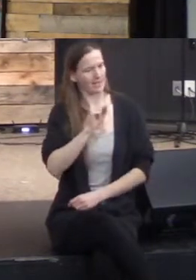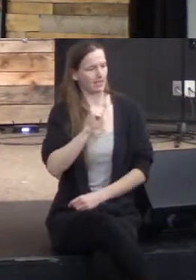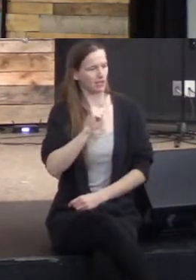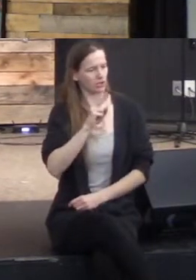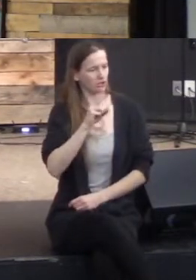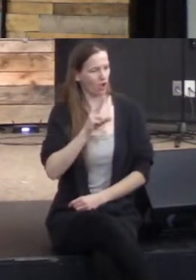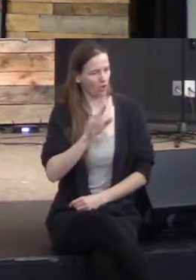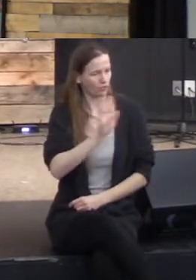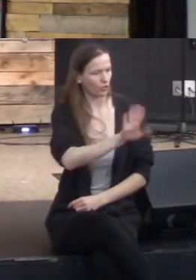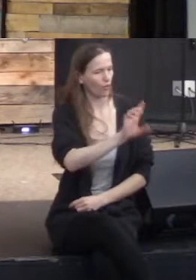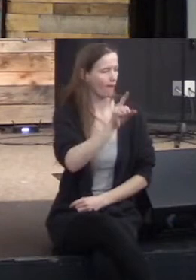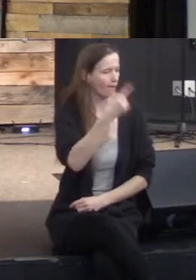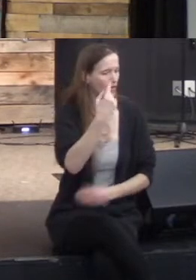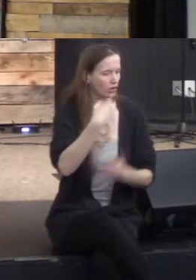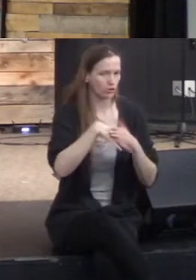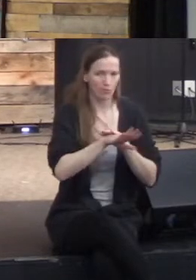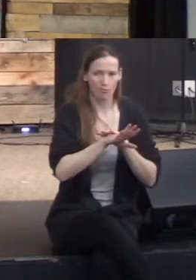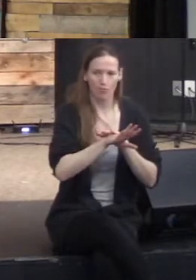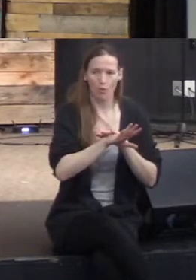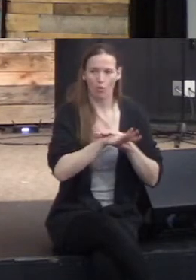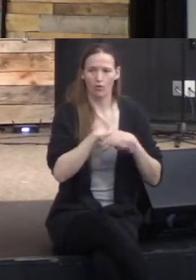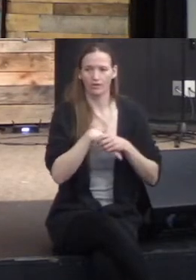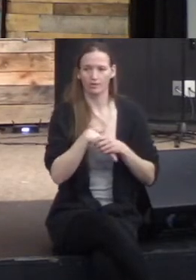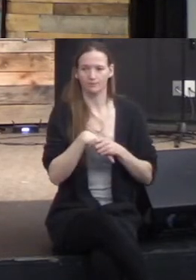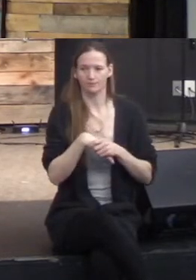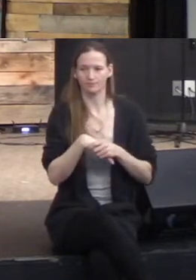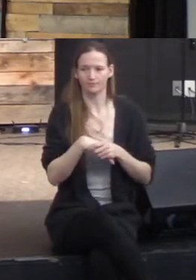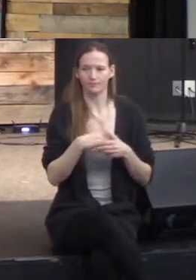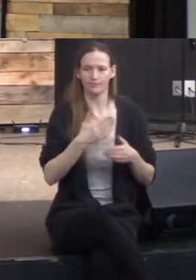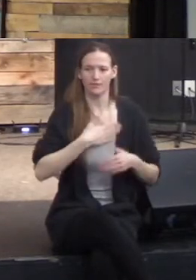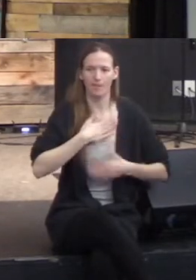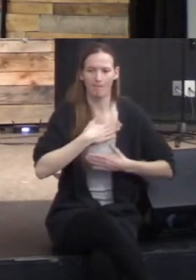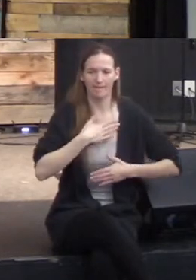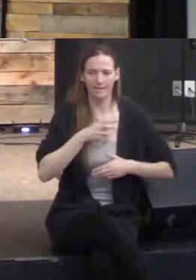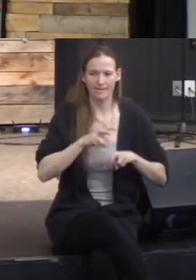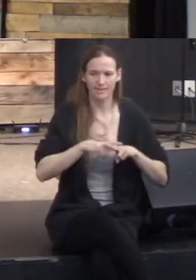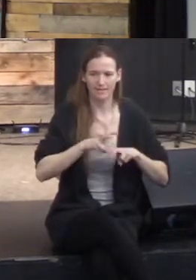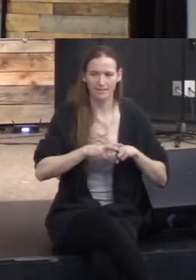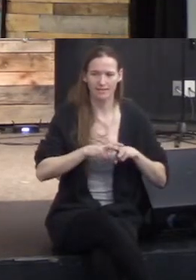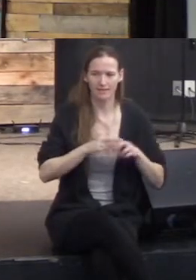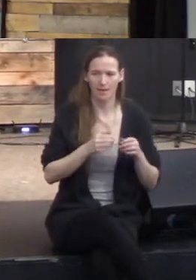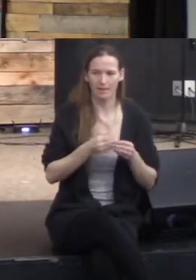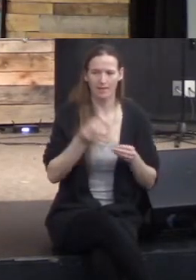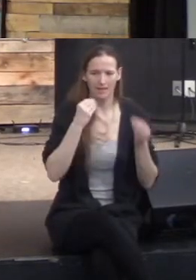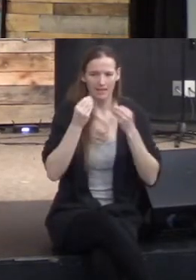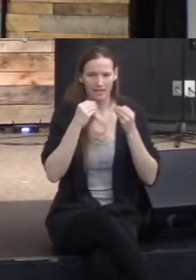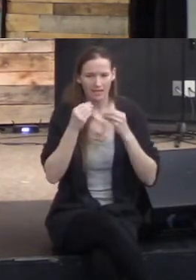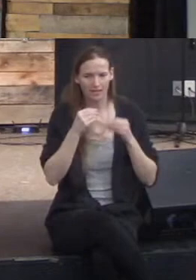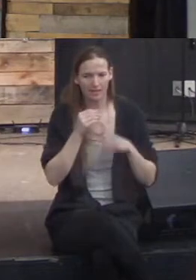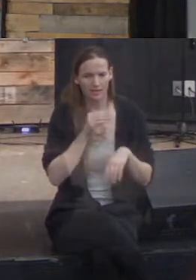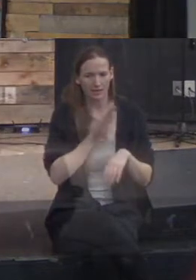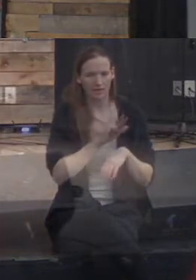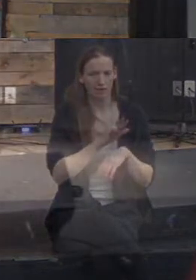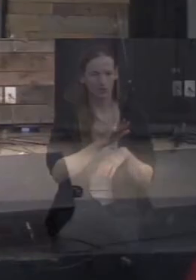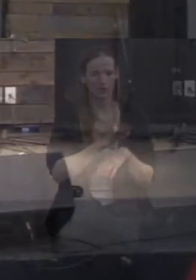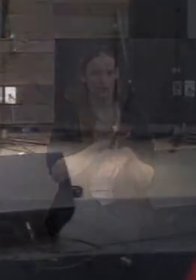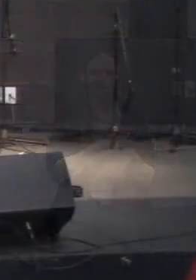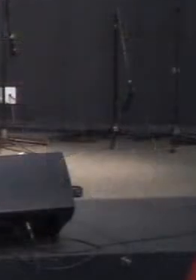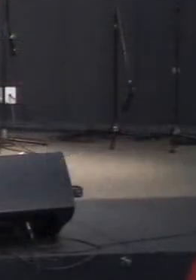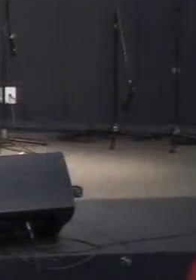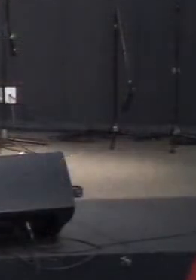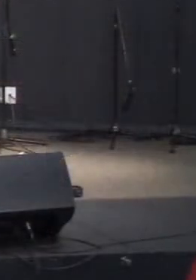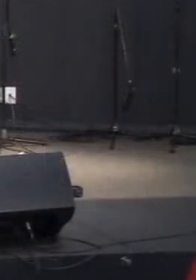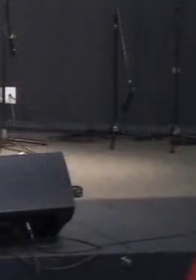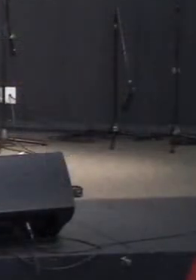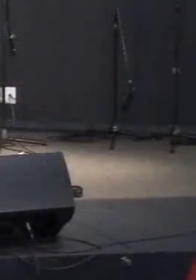your blessing. Isaac asked his son, how did you find it so quickly, my son? The Lord your God gave me success. Actually, we